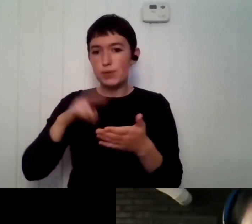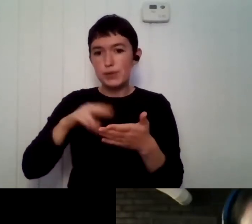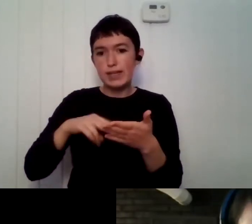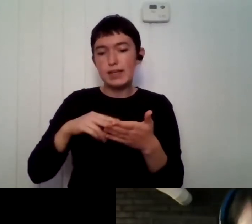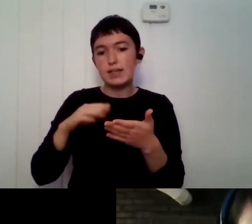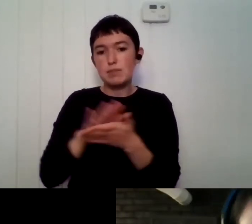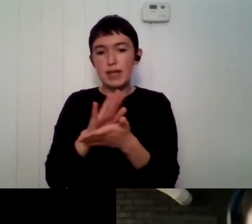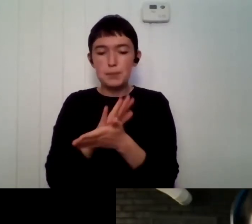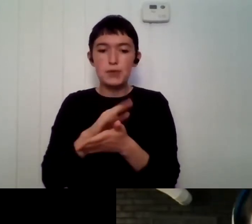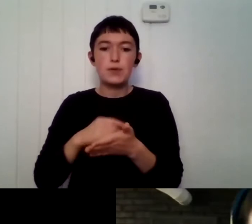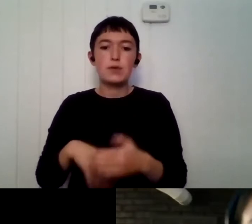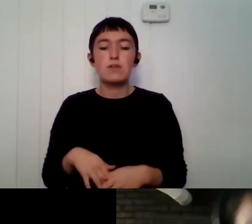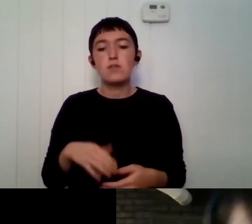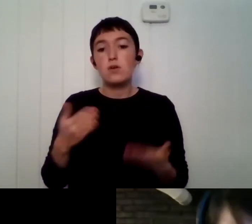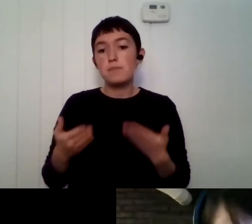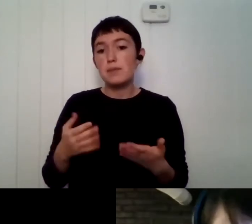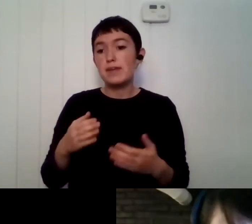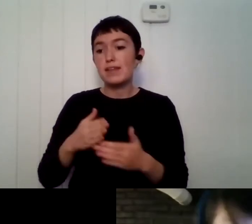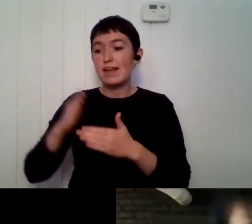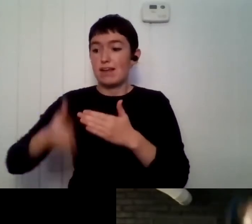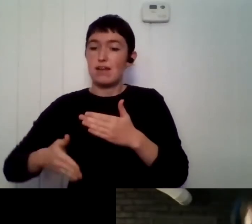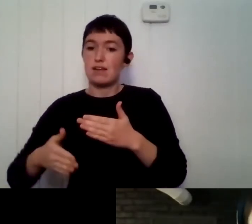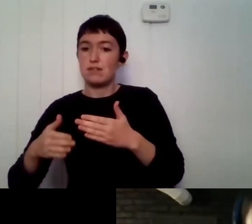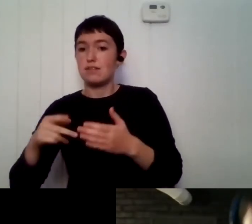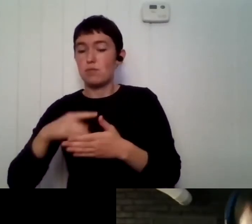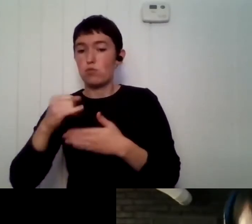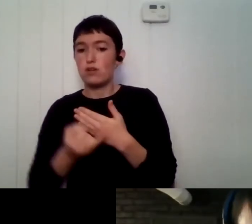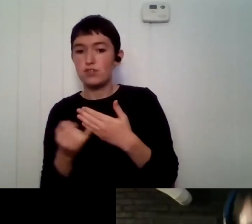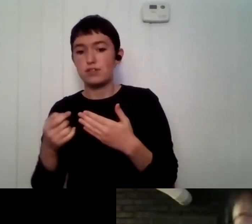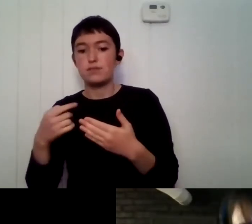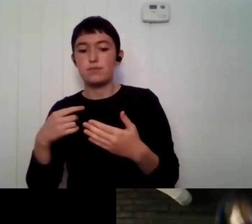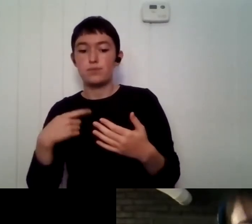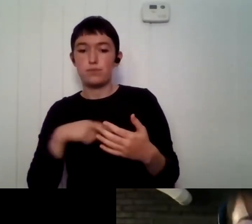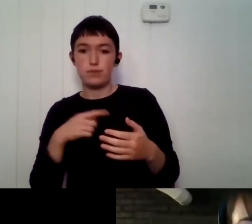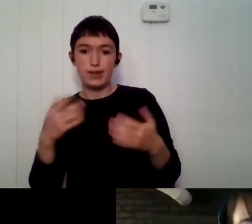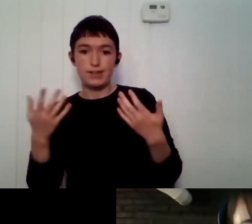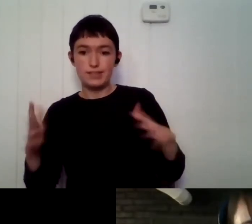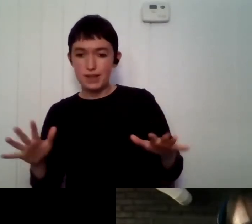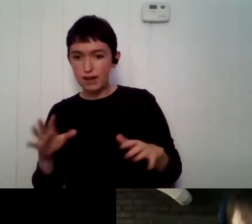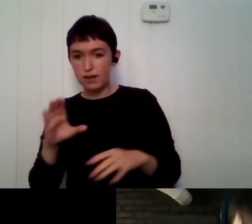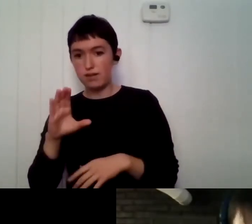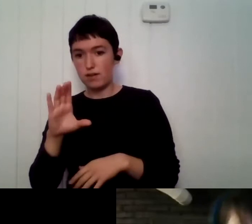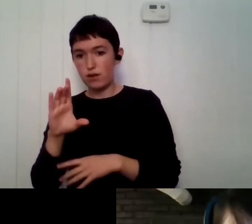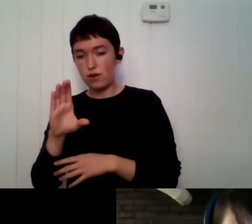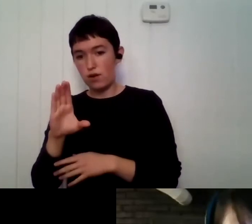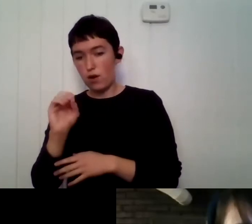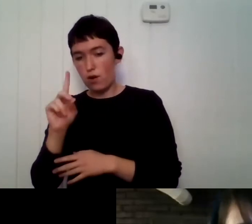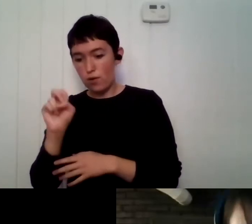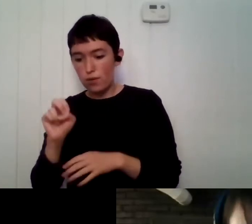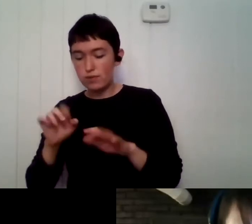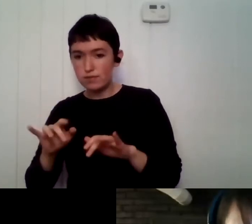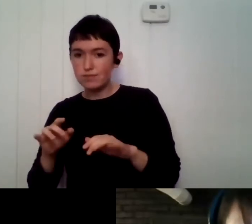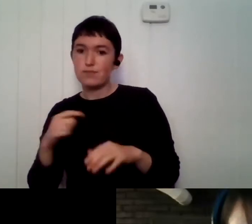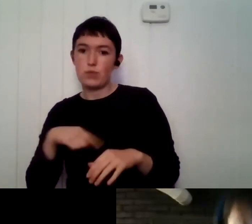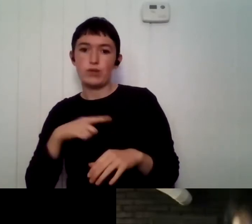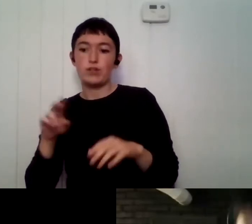your code, and you might actually be using it to run different experiments on the computer, and then analyzing your data.